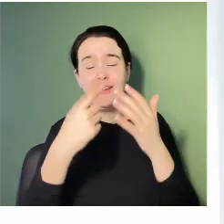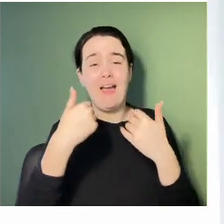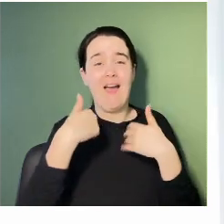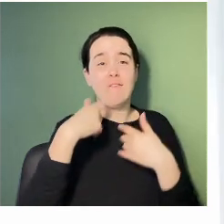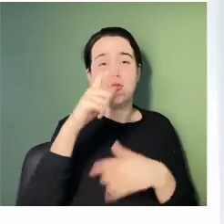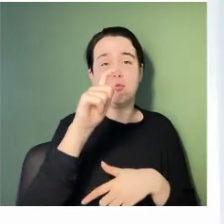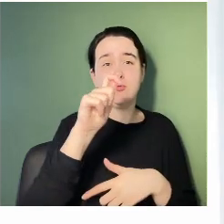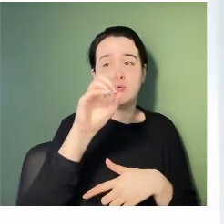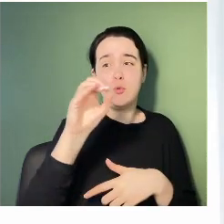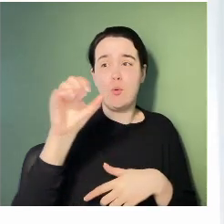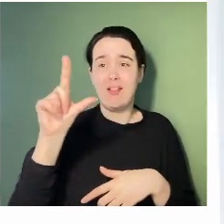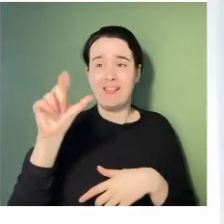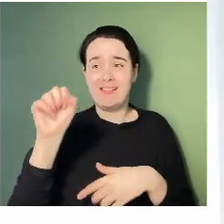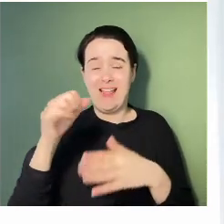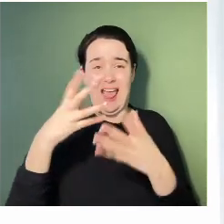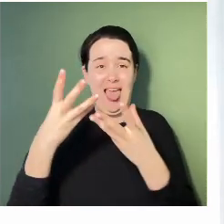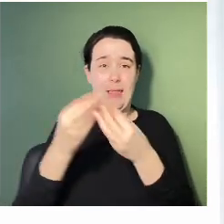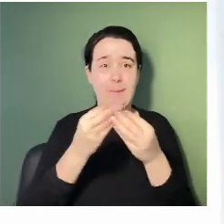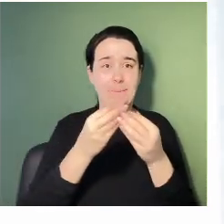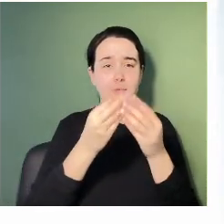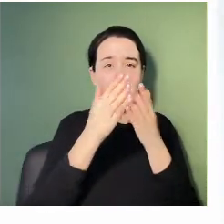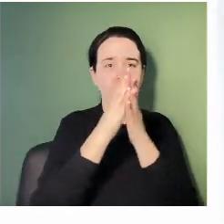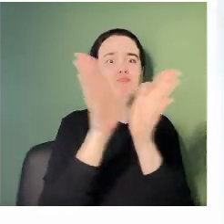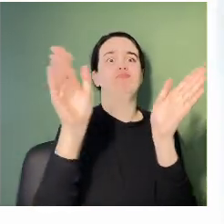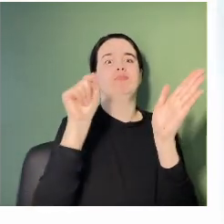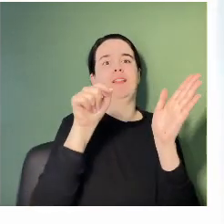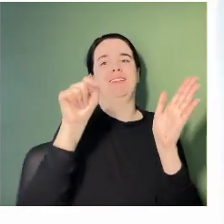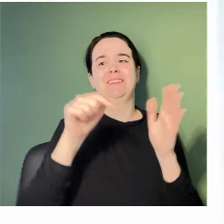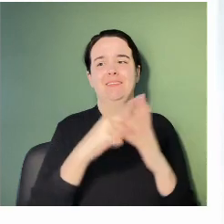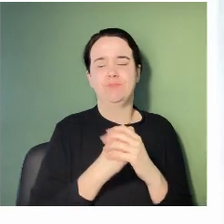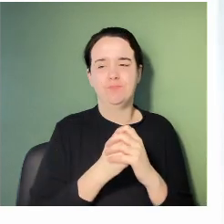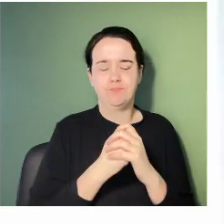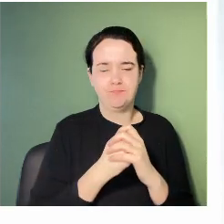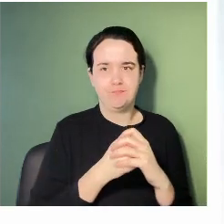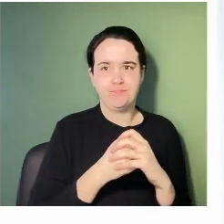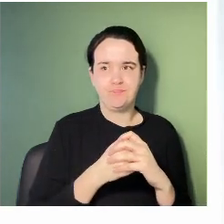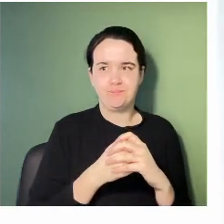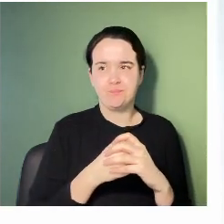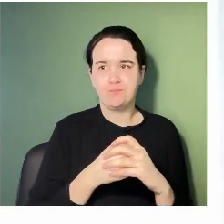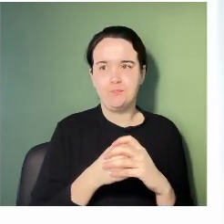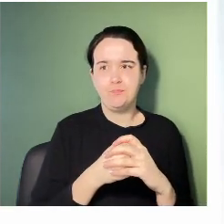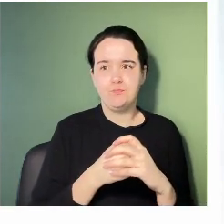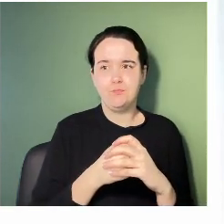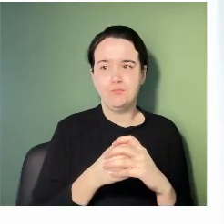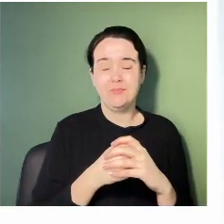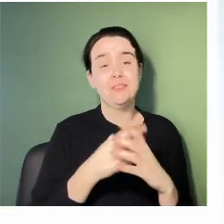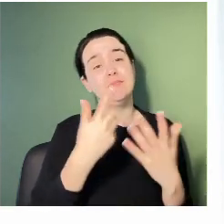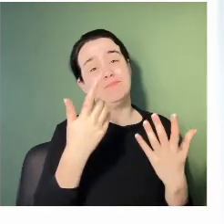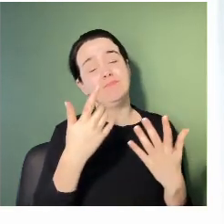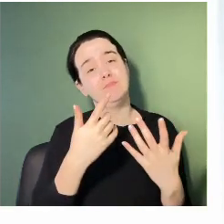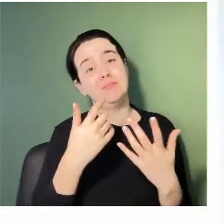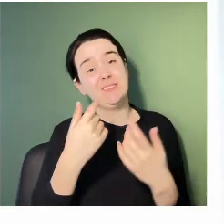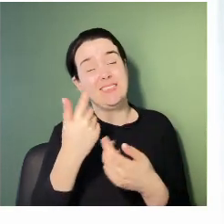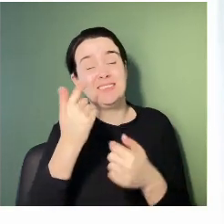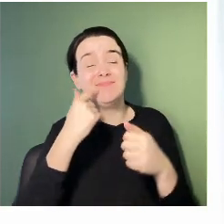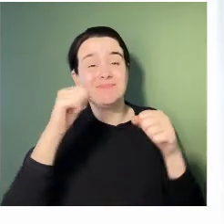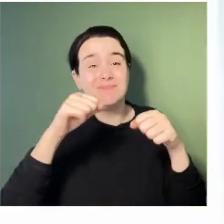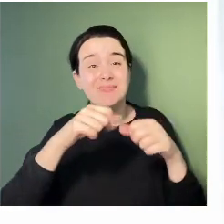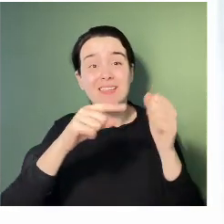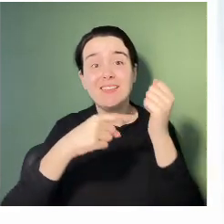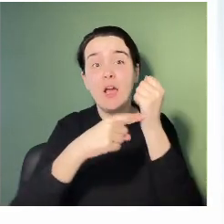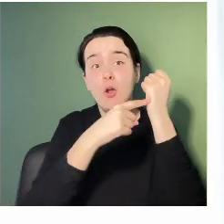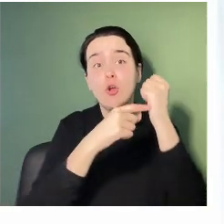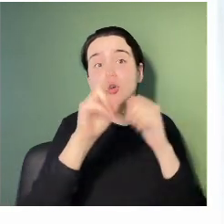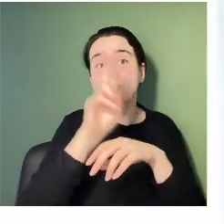the other hand, the speed and pervasive nature of technology can also be applied to elections in ways that might create difficulties